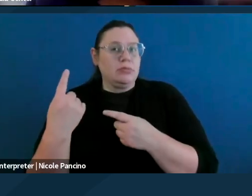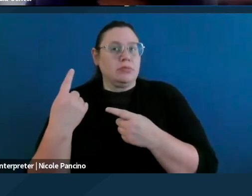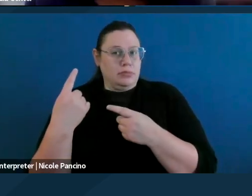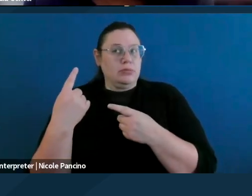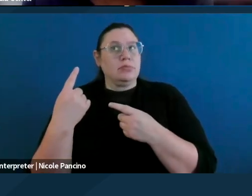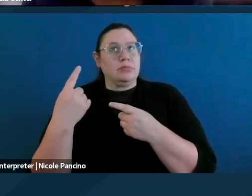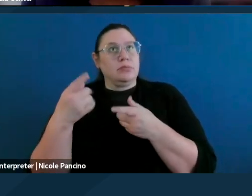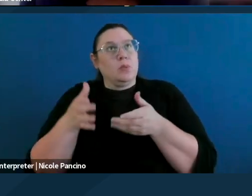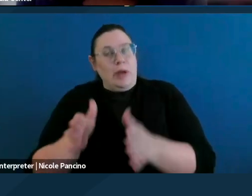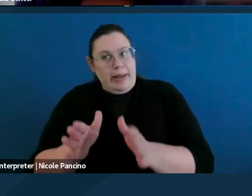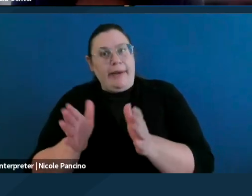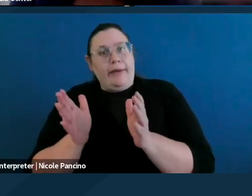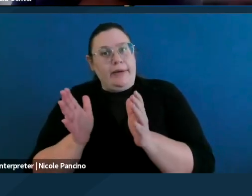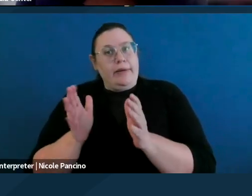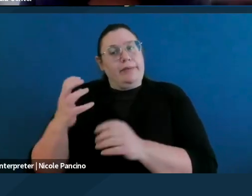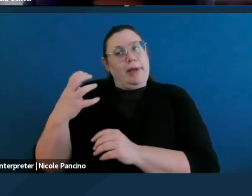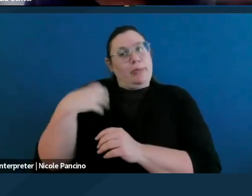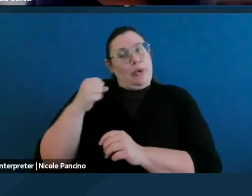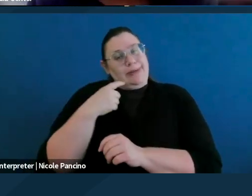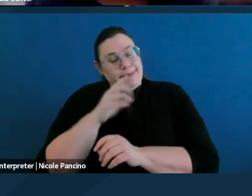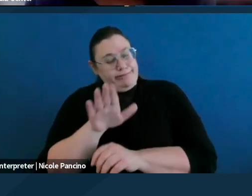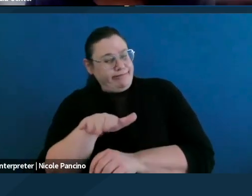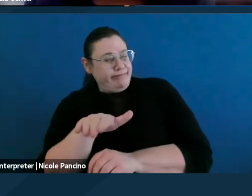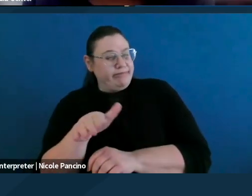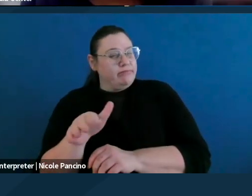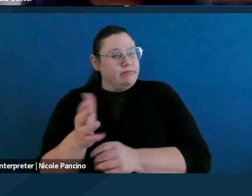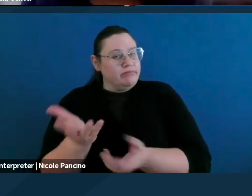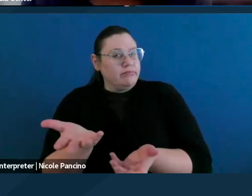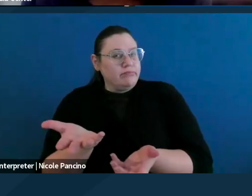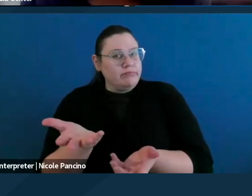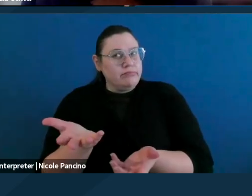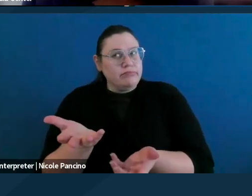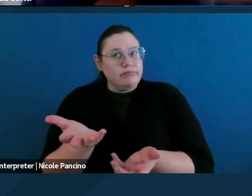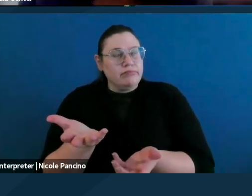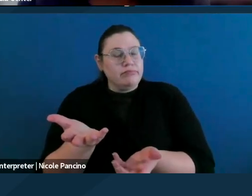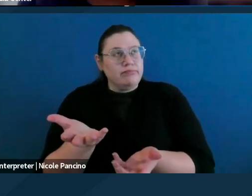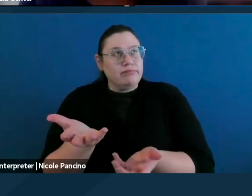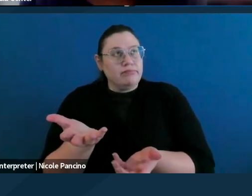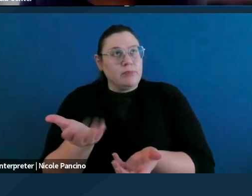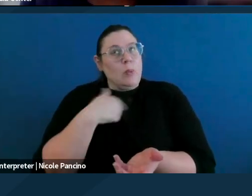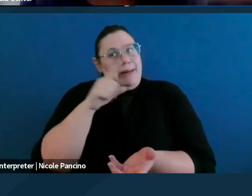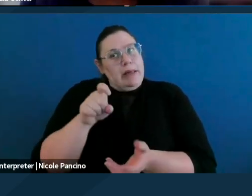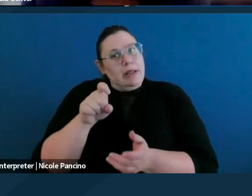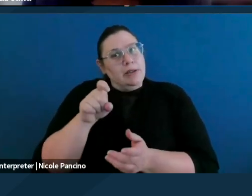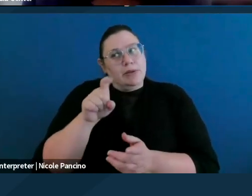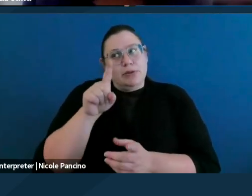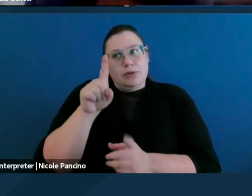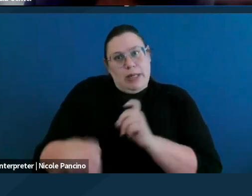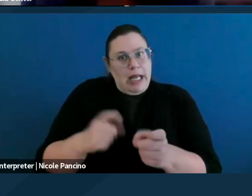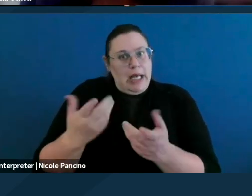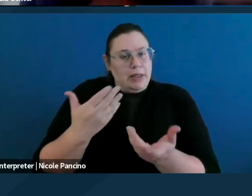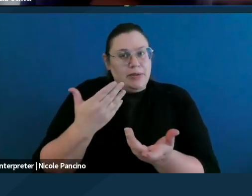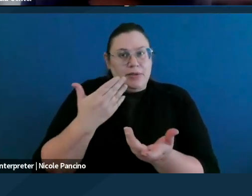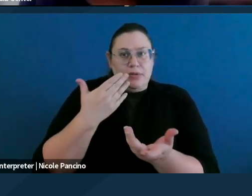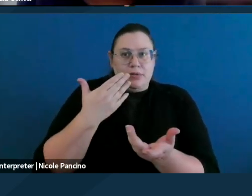way that, the employer could say, well, we need this, we need to make these inquiries due to our